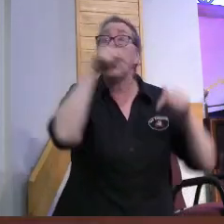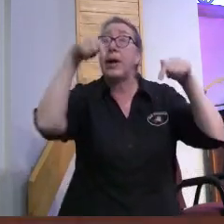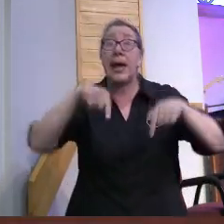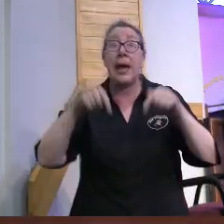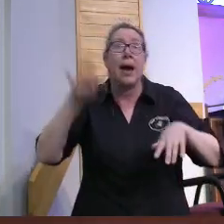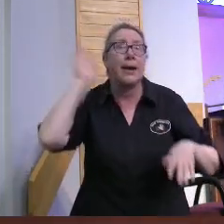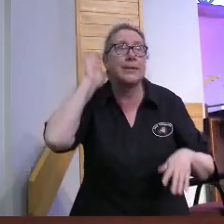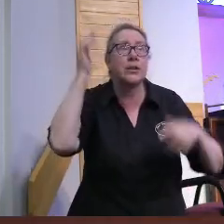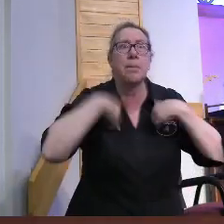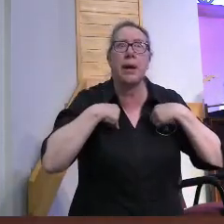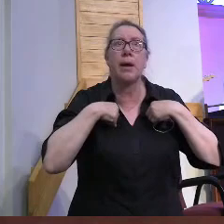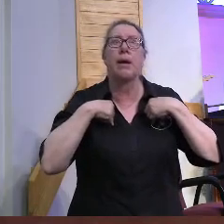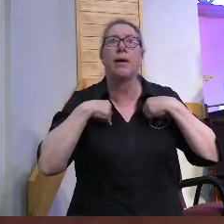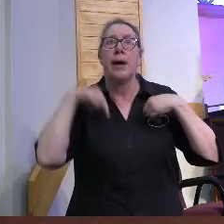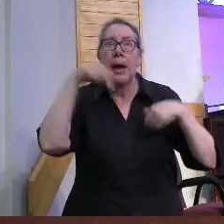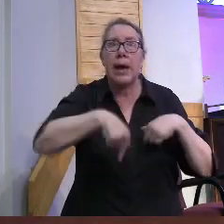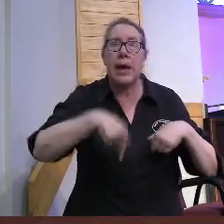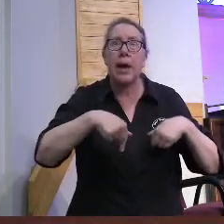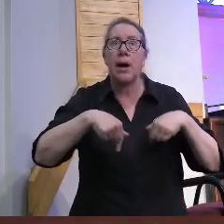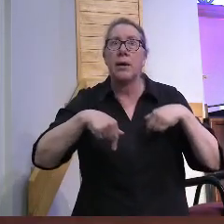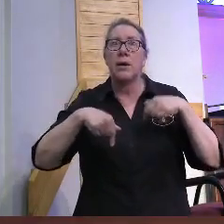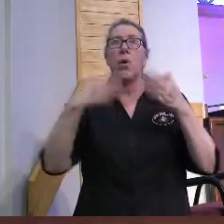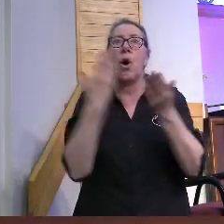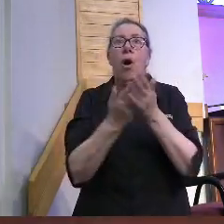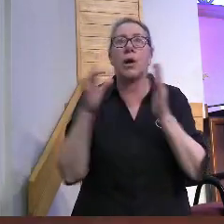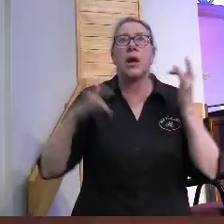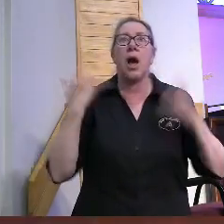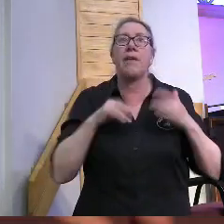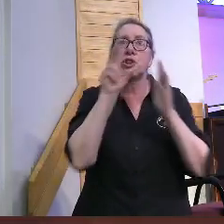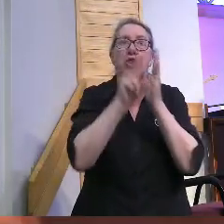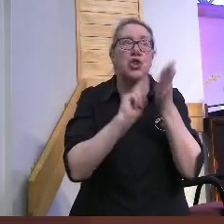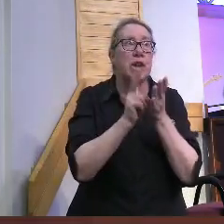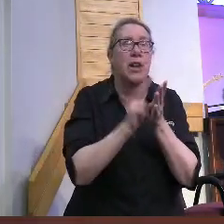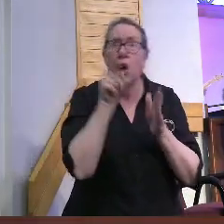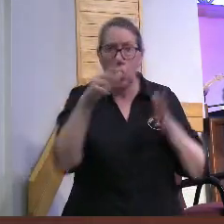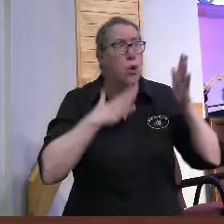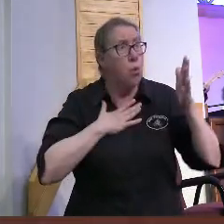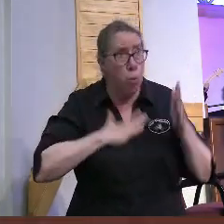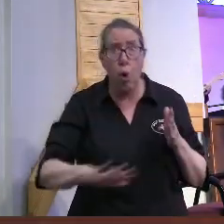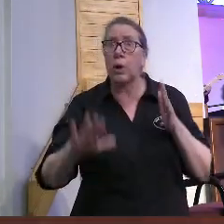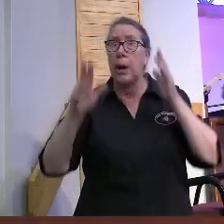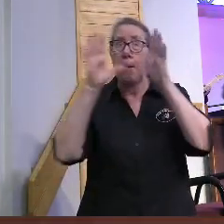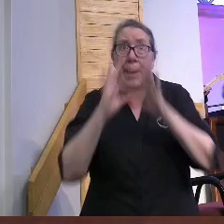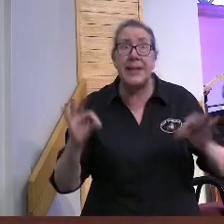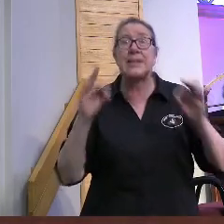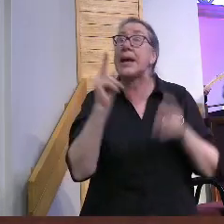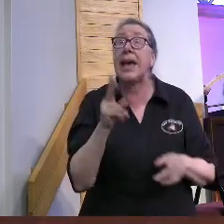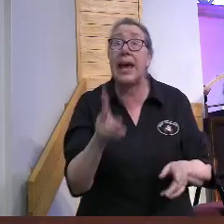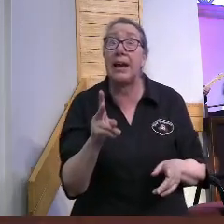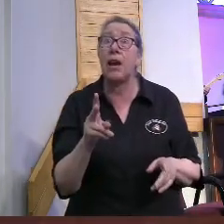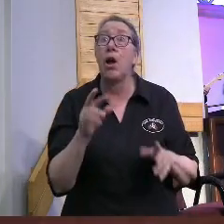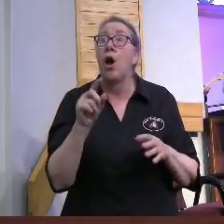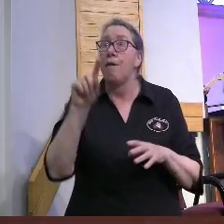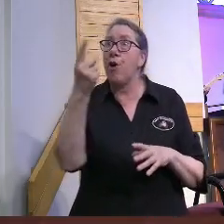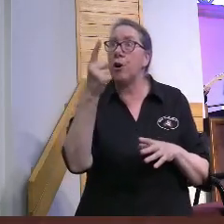today, online or here today, if you want your peace back, then you got to start sorting out your priorities and seek first the kingdom of